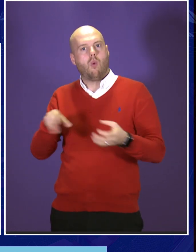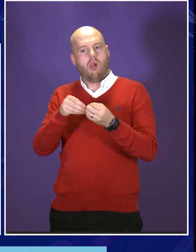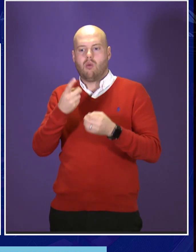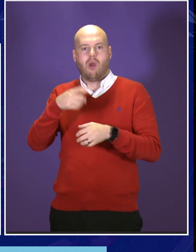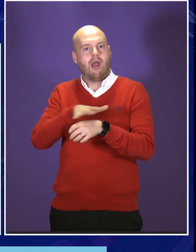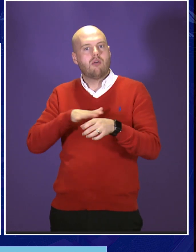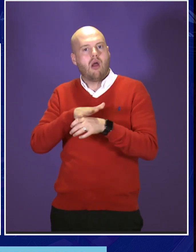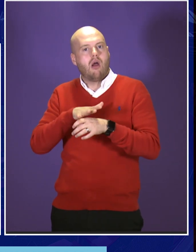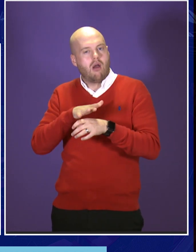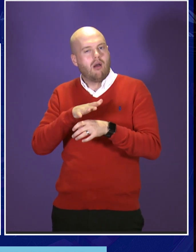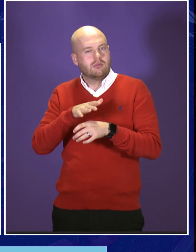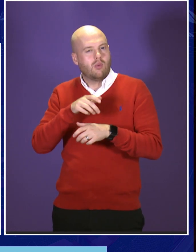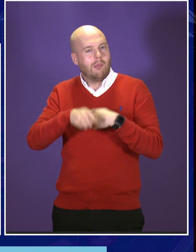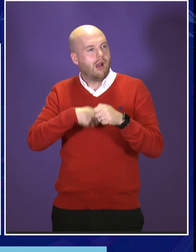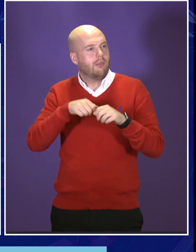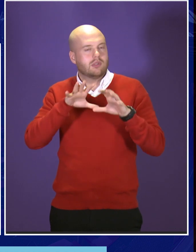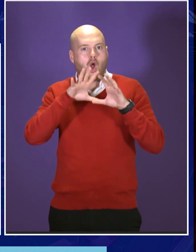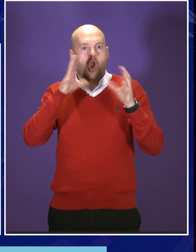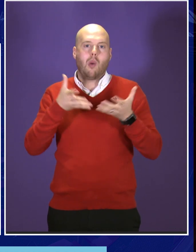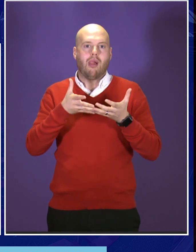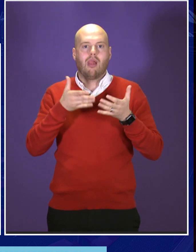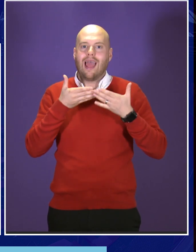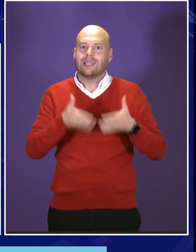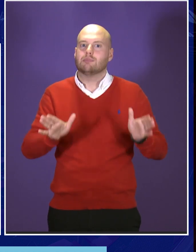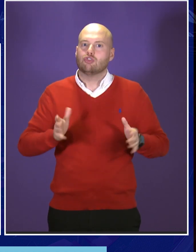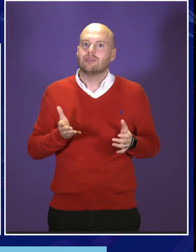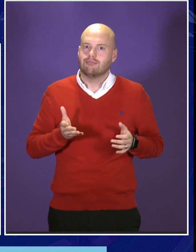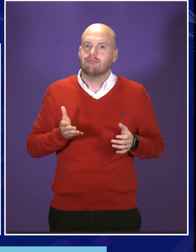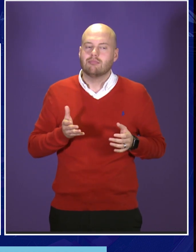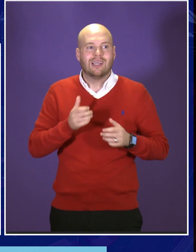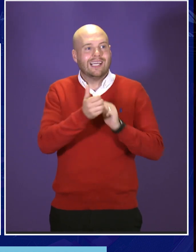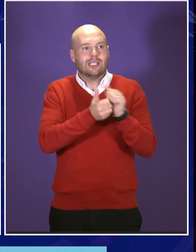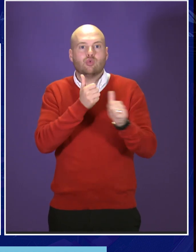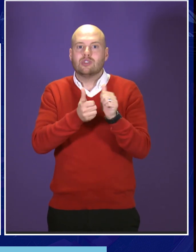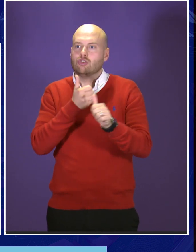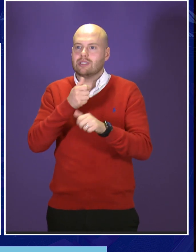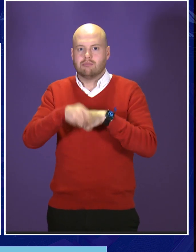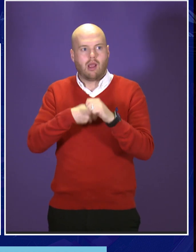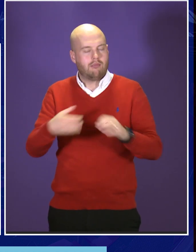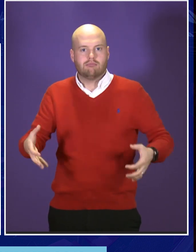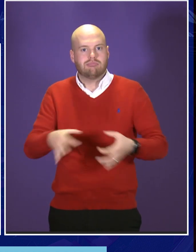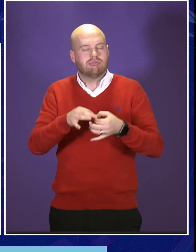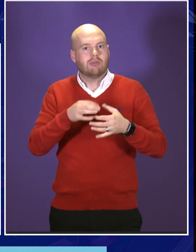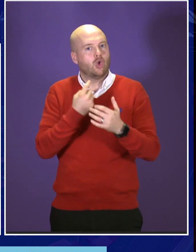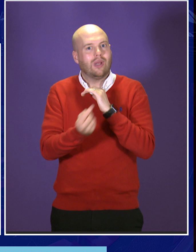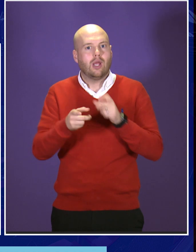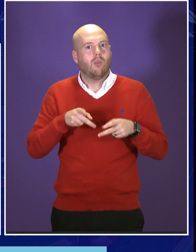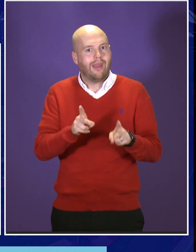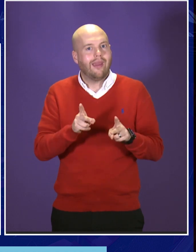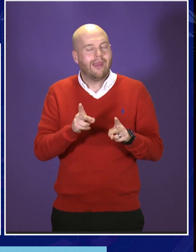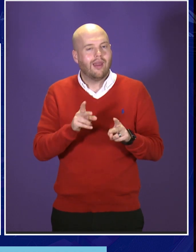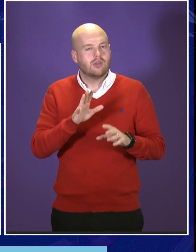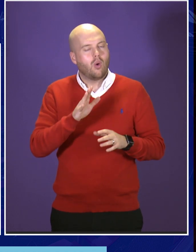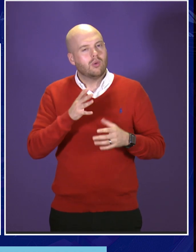of this as it is a global exhibition, and it's bringing together institutions in unique ways, and it has been quite fun for curators at these institutions to